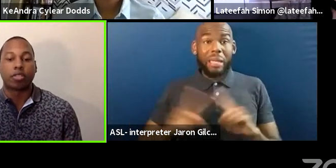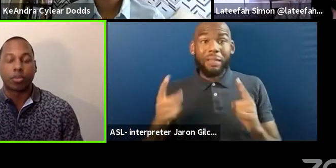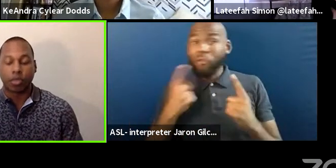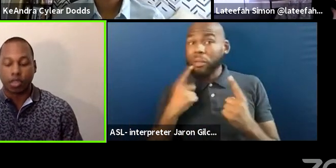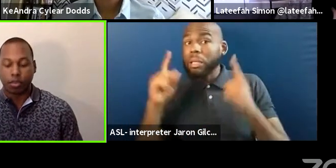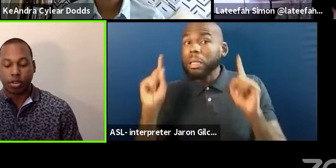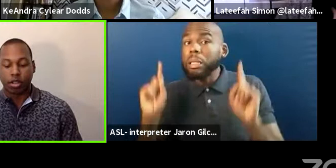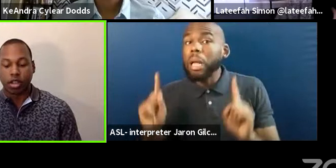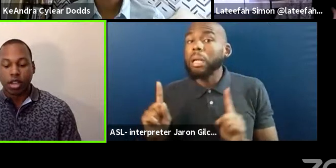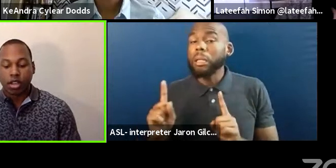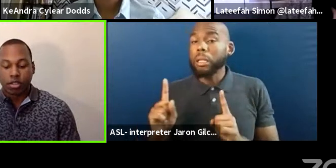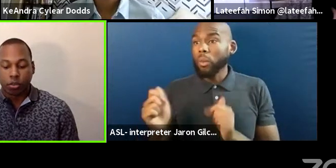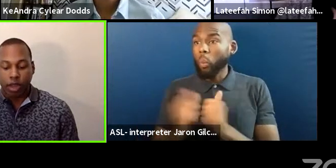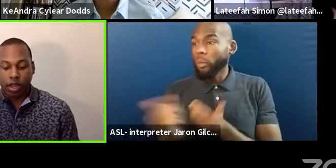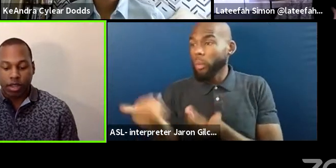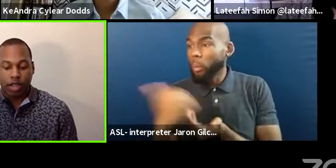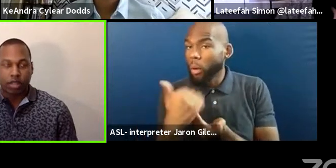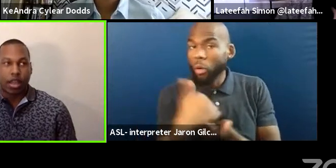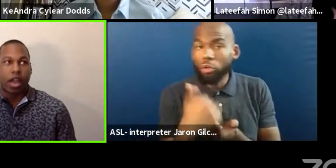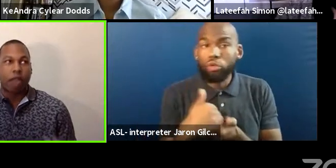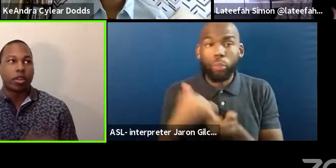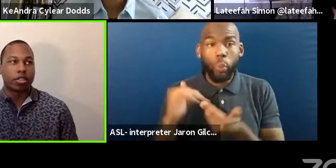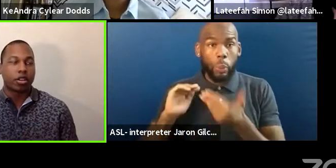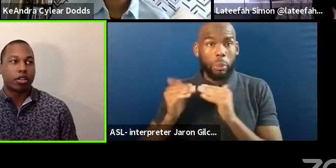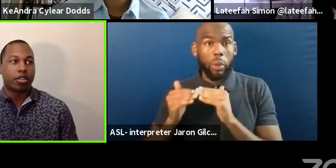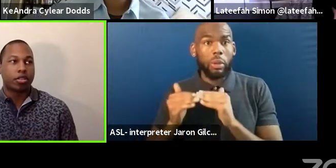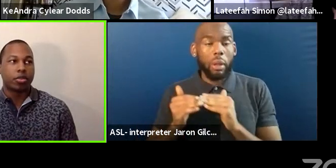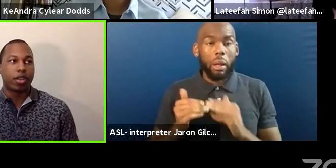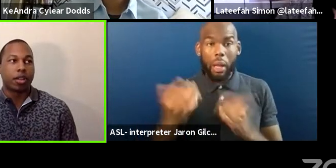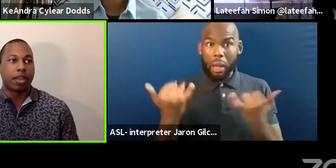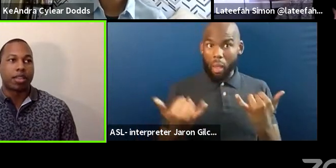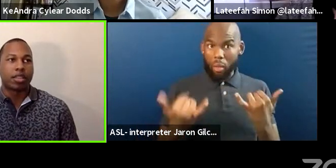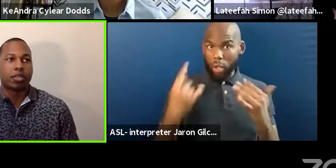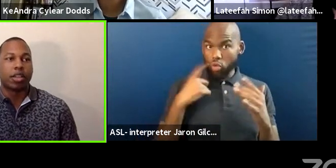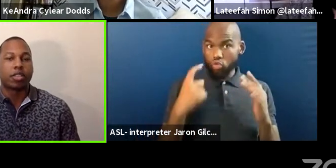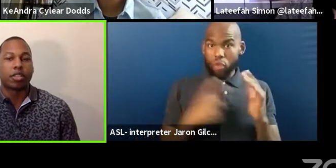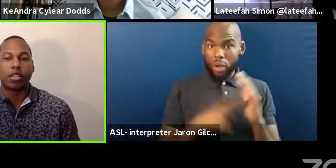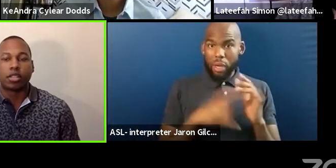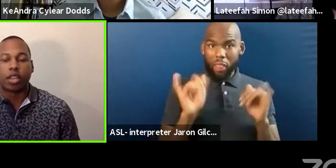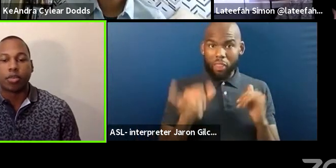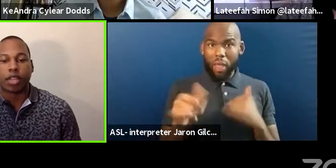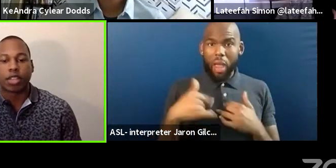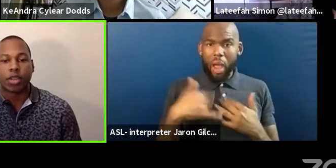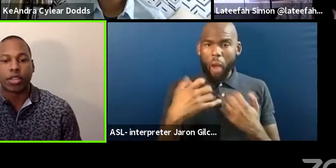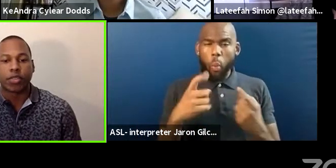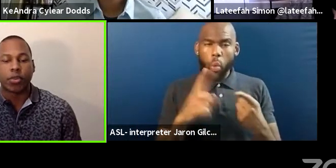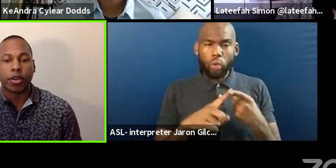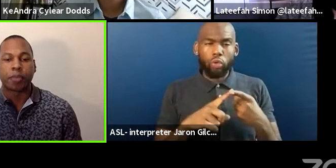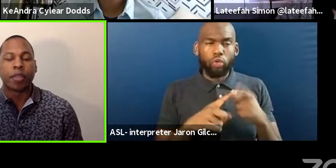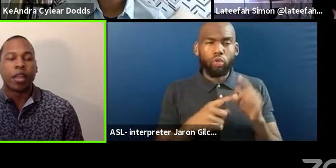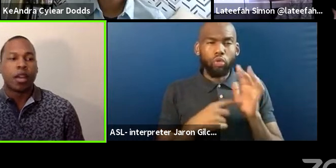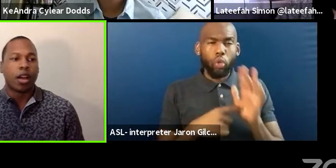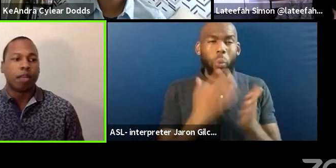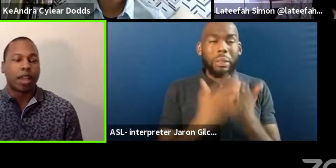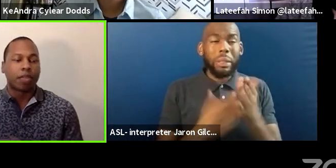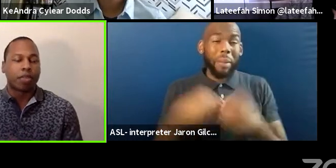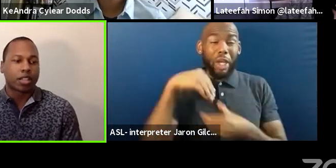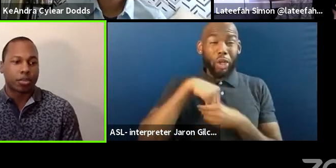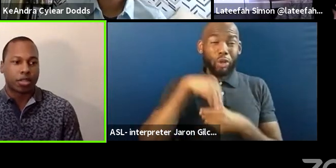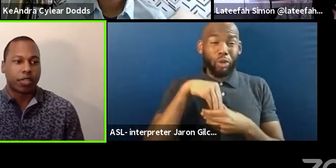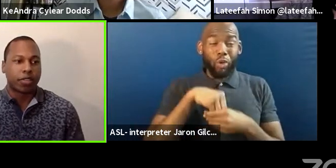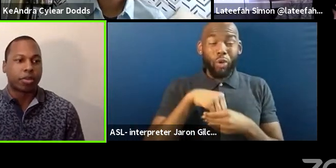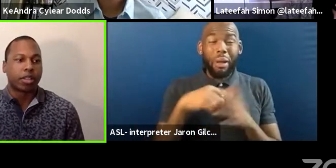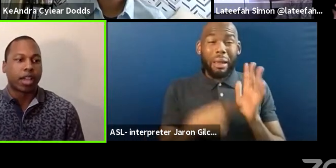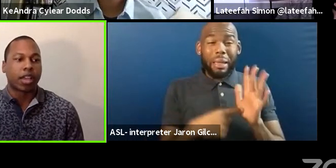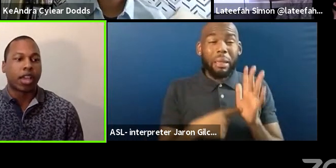and partnerships with the community. So recognizing that, I want to turn to, I think, some internal examples at Transform, not